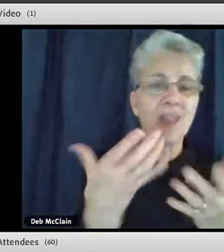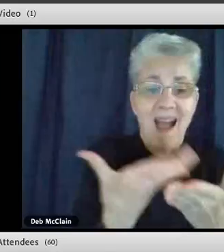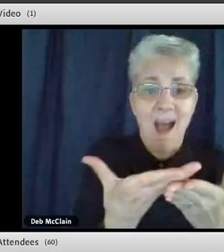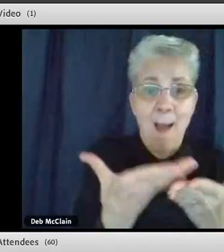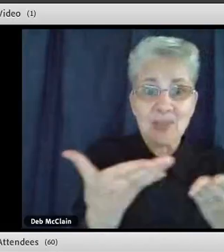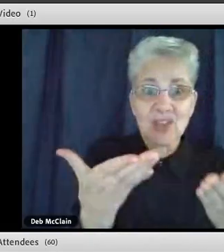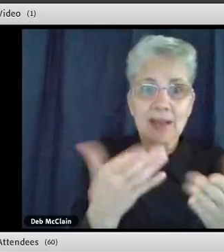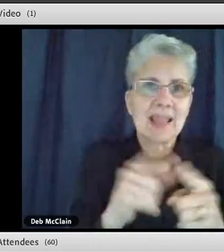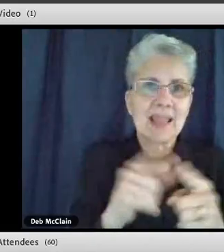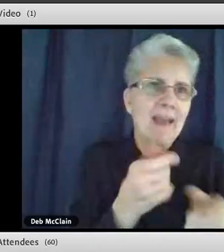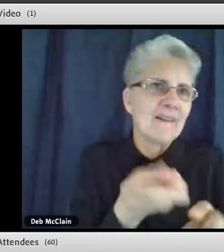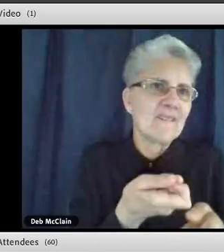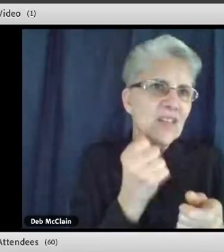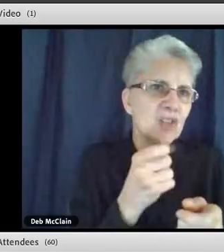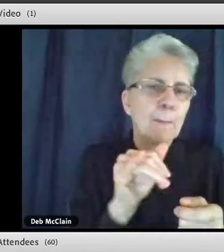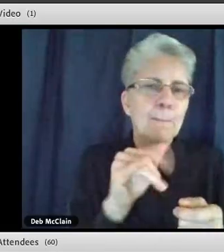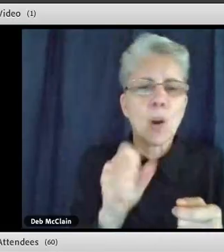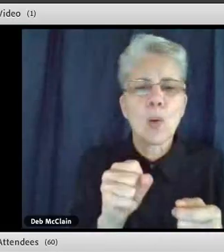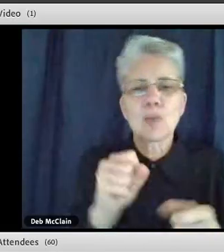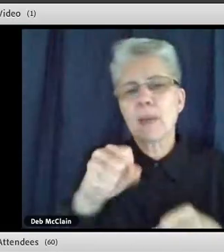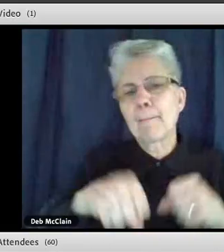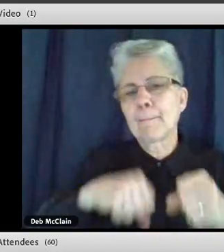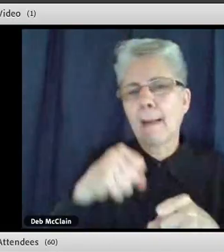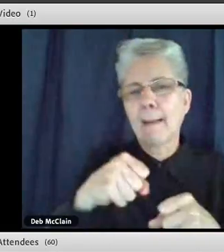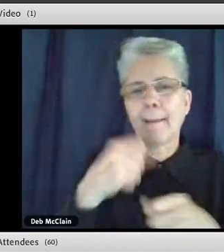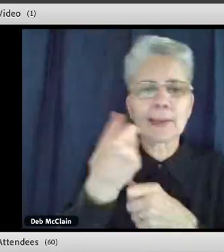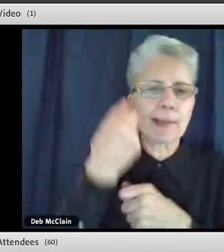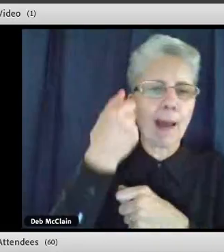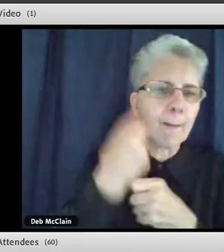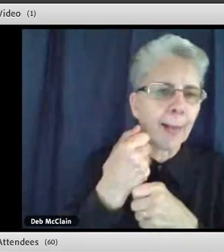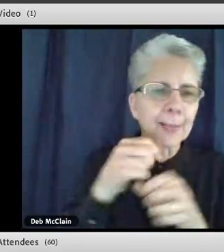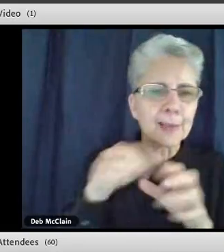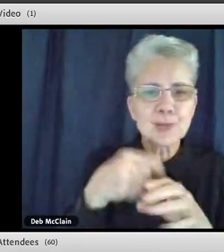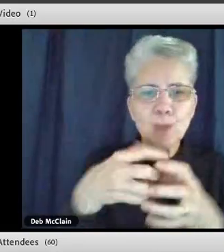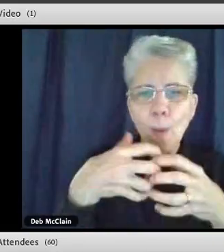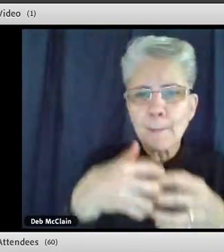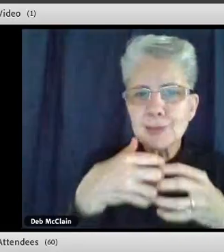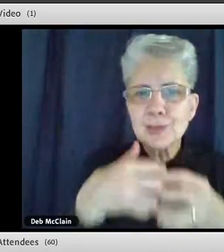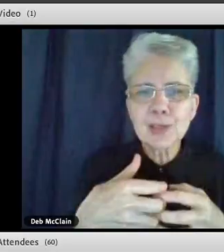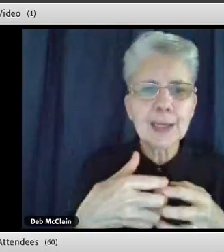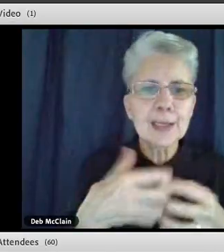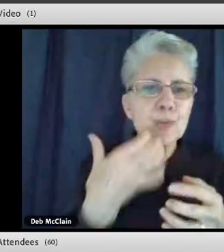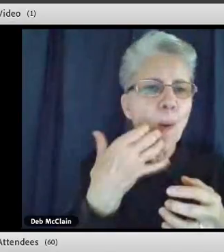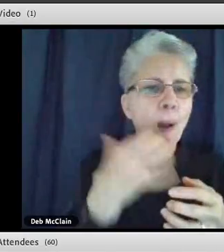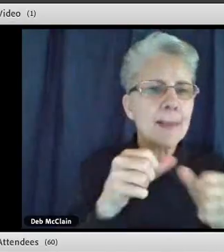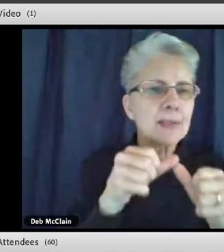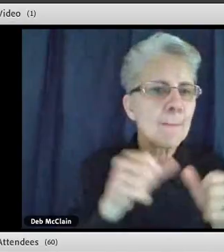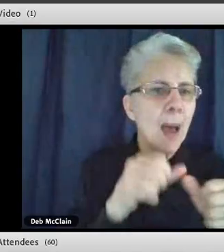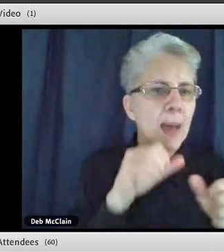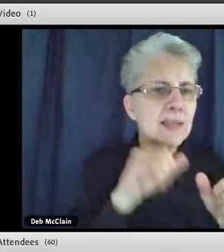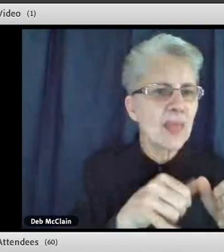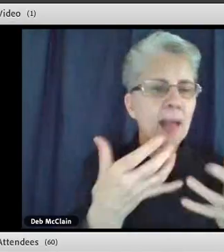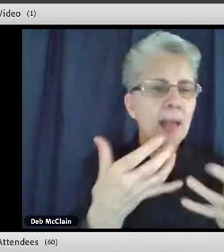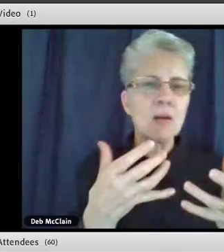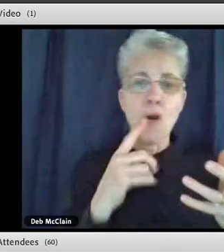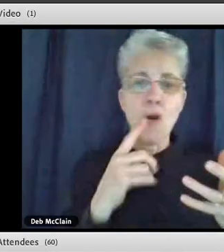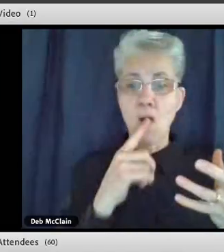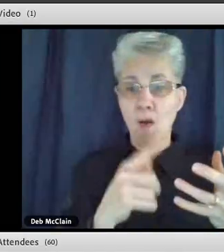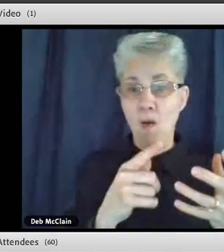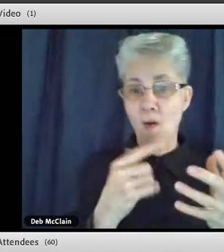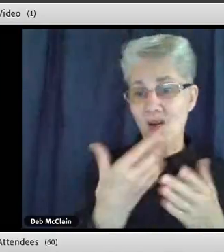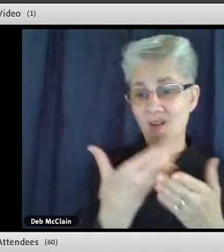fishing poles or bikes or umbrellas or sewing machines or hotspots that are artifacts